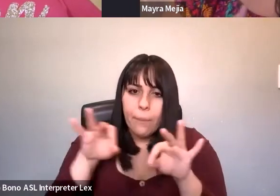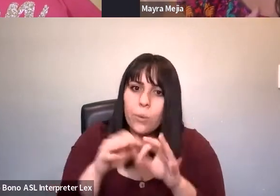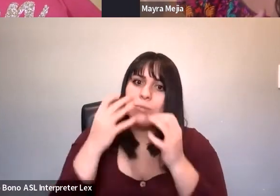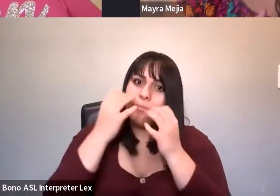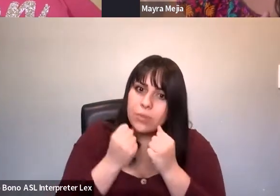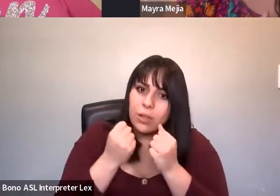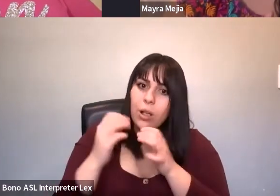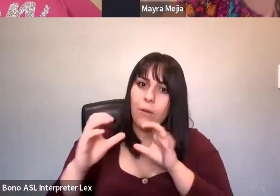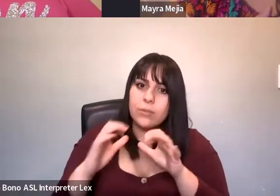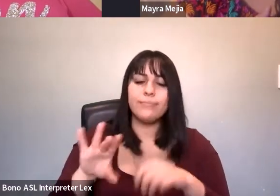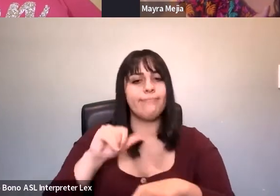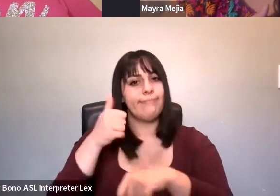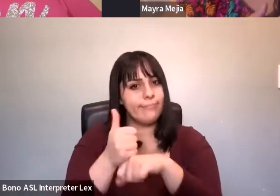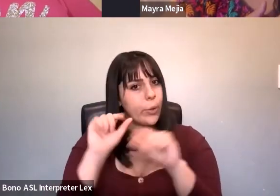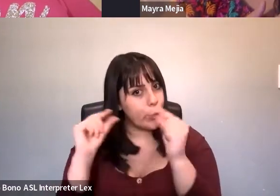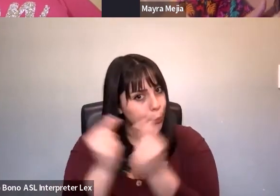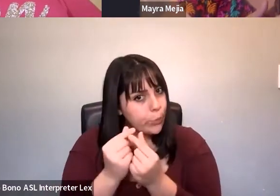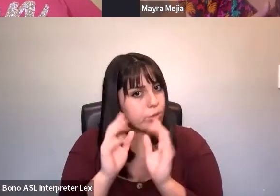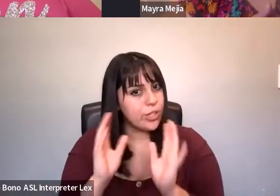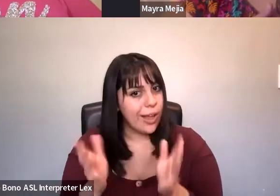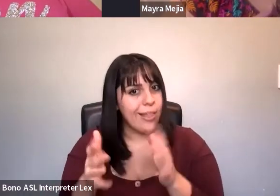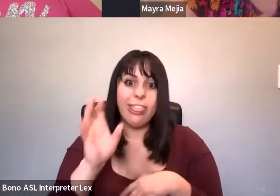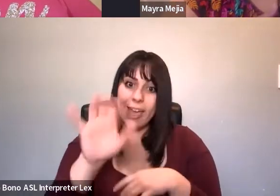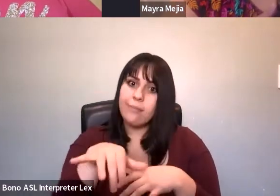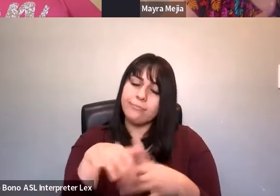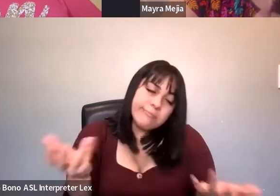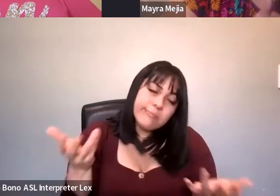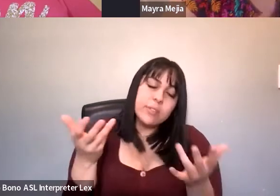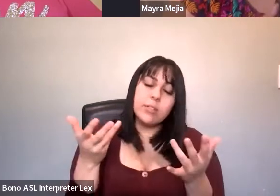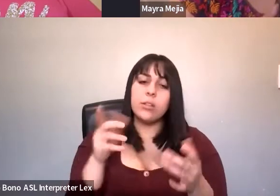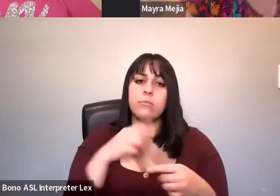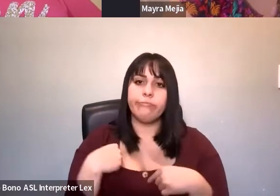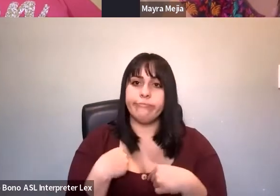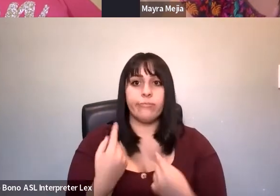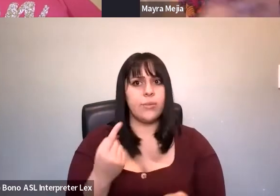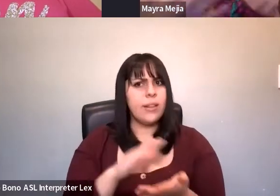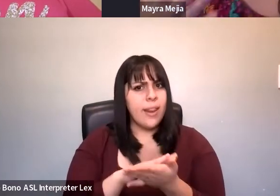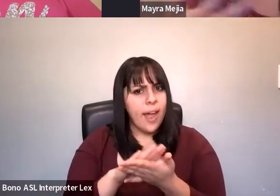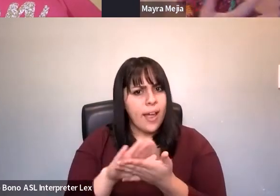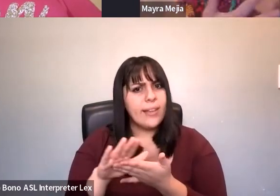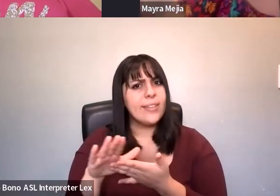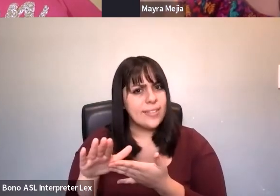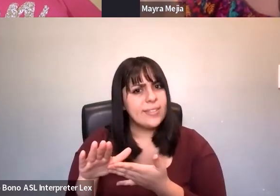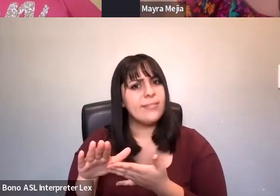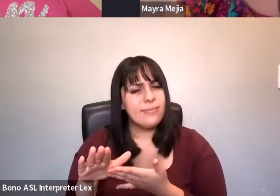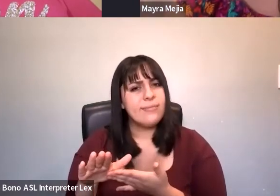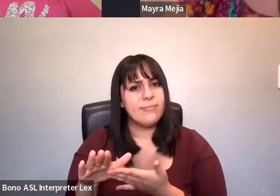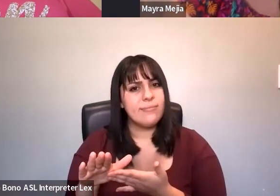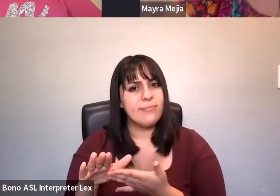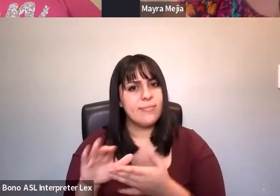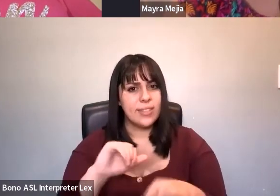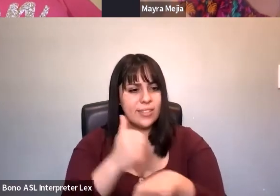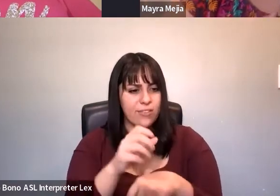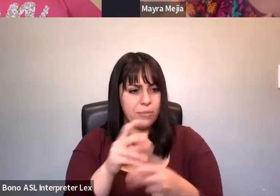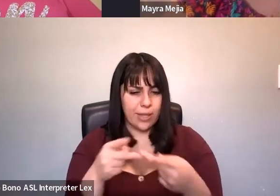talk. And yeah, it's been really nice to be able to give that space to people